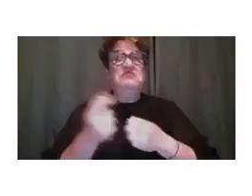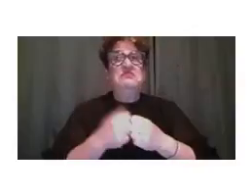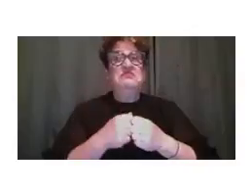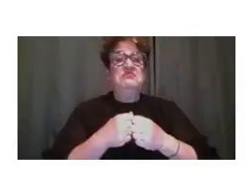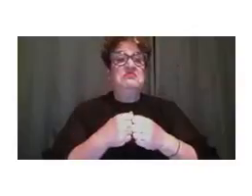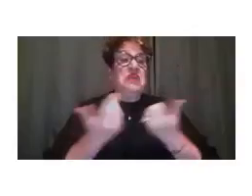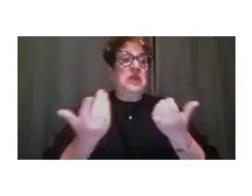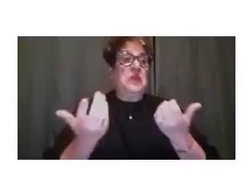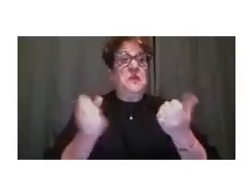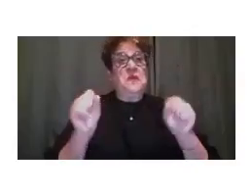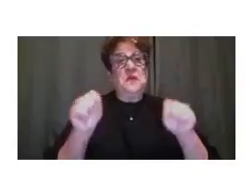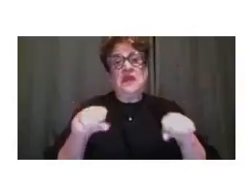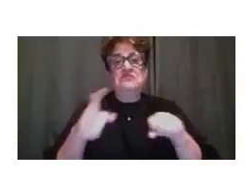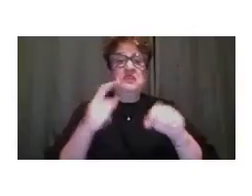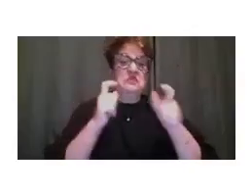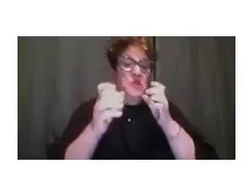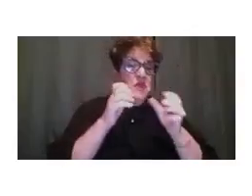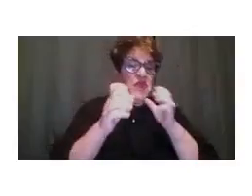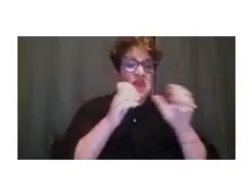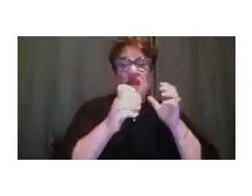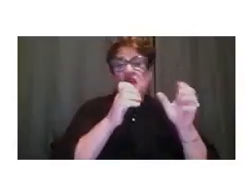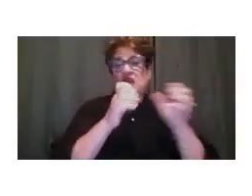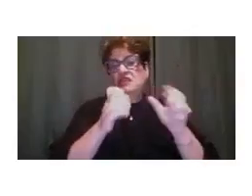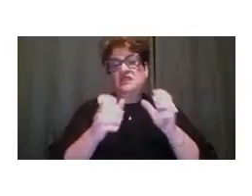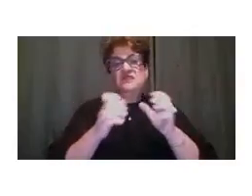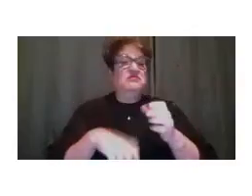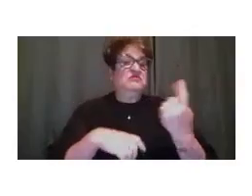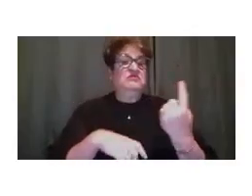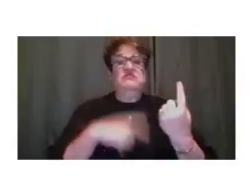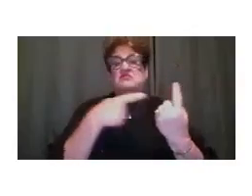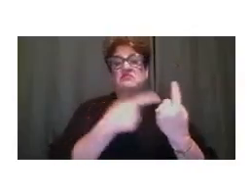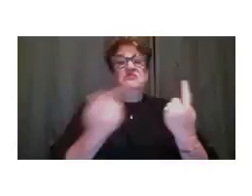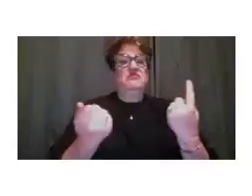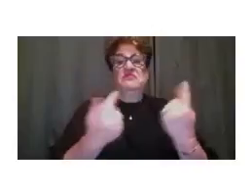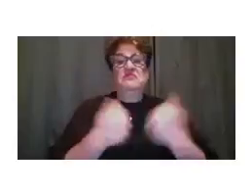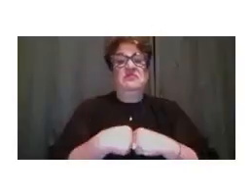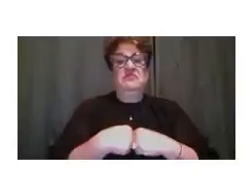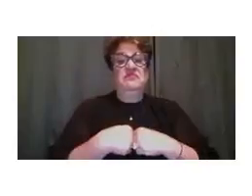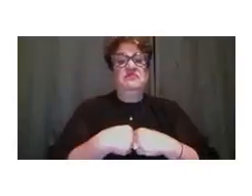able to communicate. So really good point.